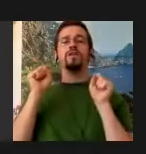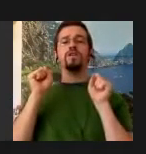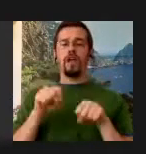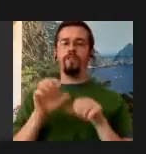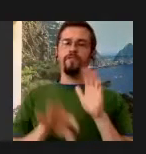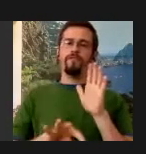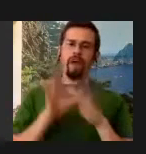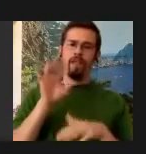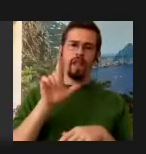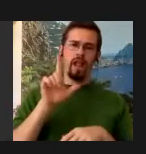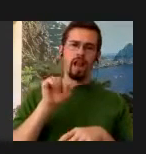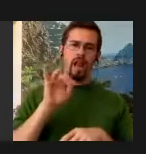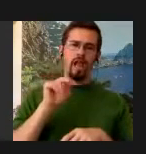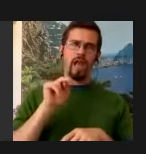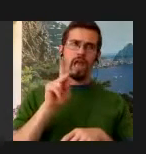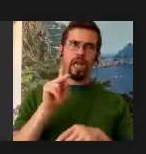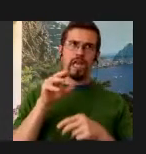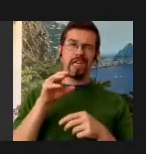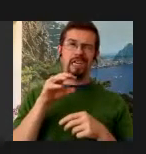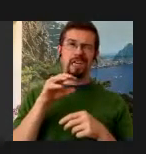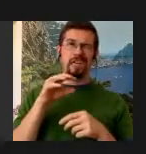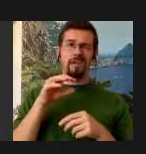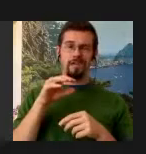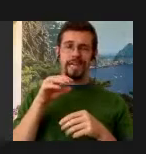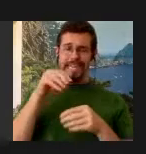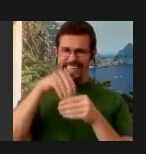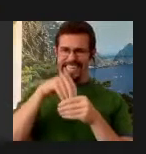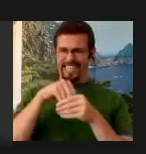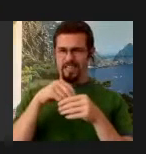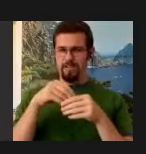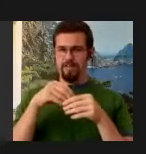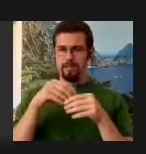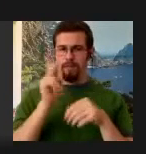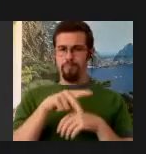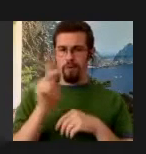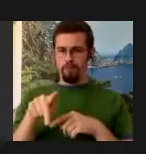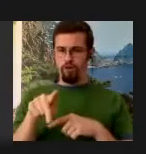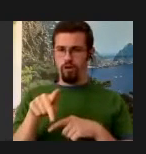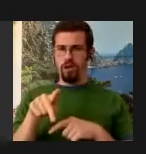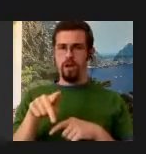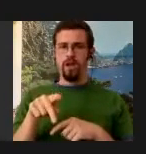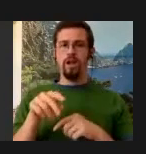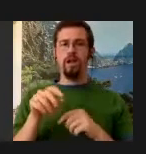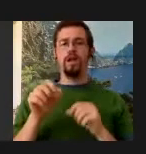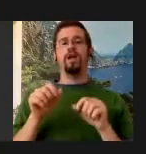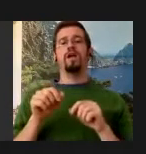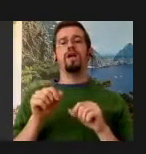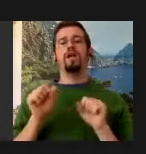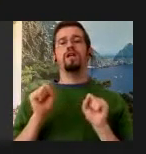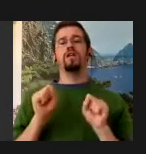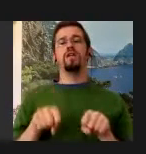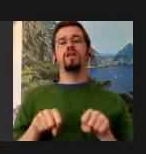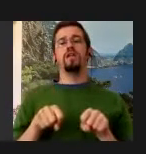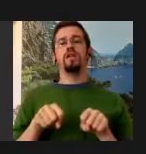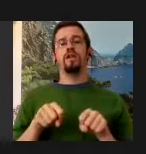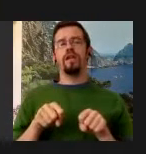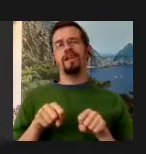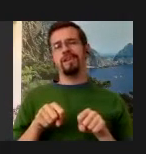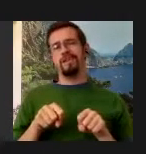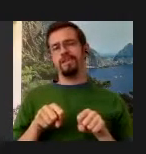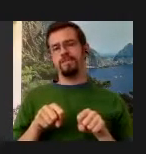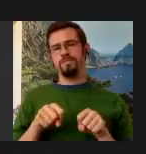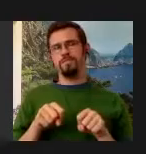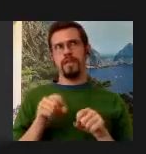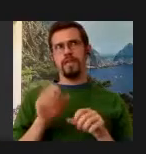link on the slideshow, or even you can type it's actually because it's in